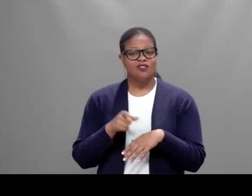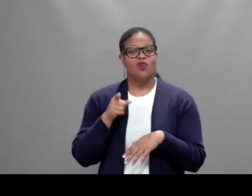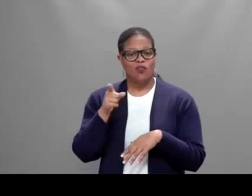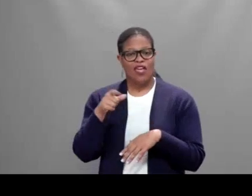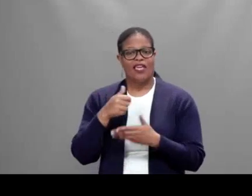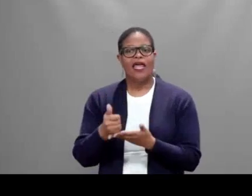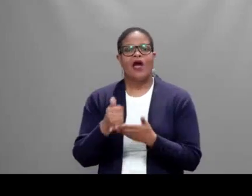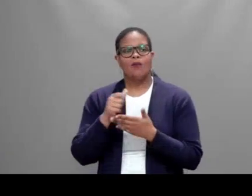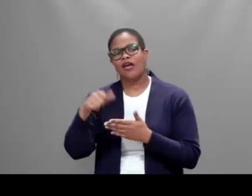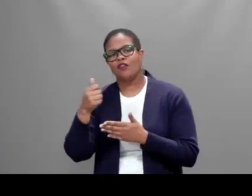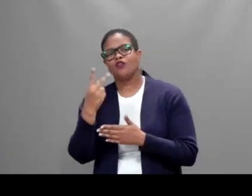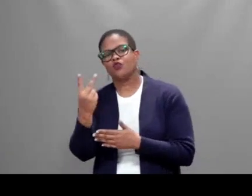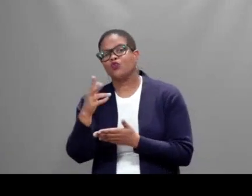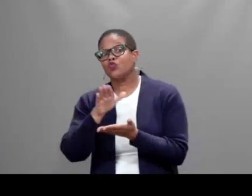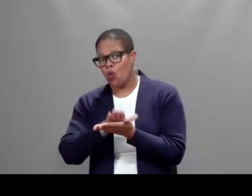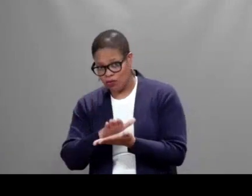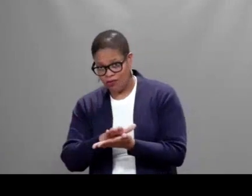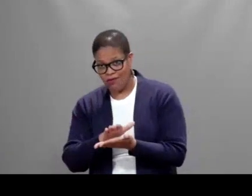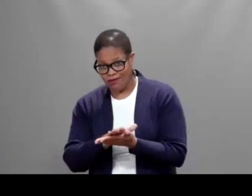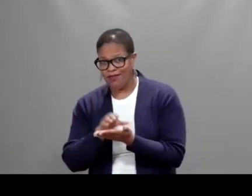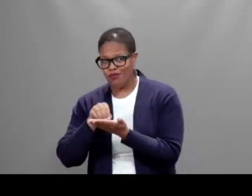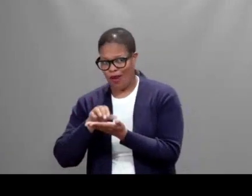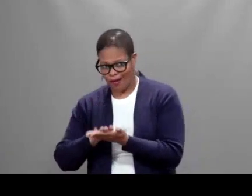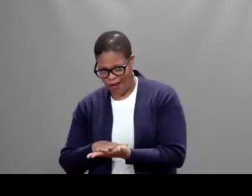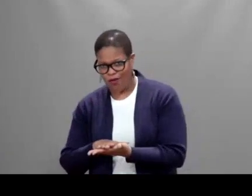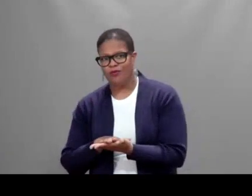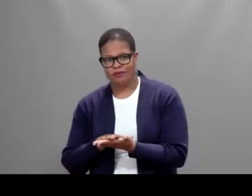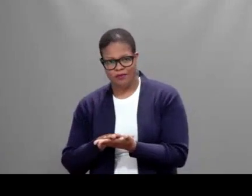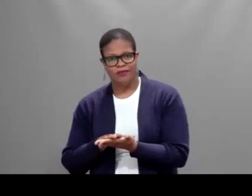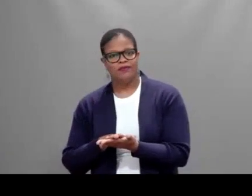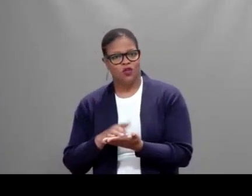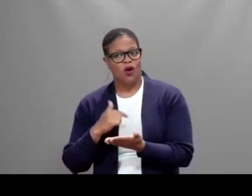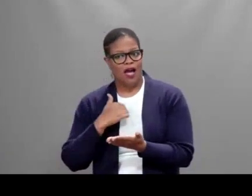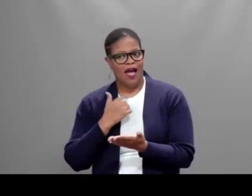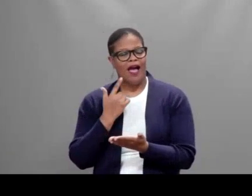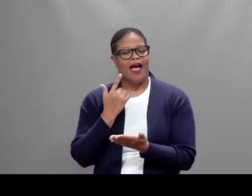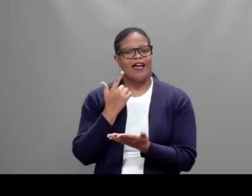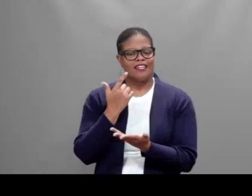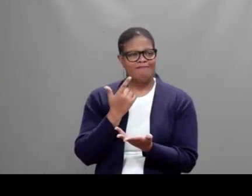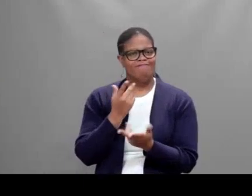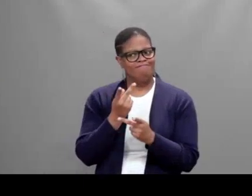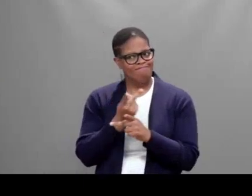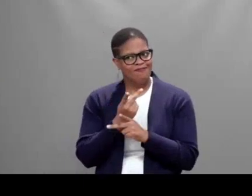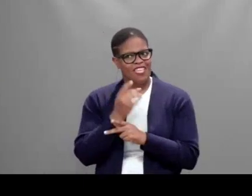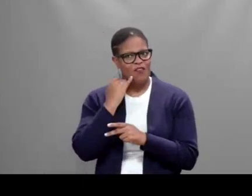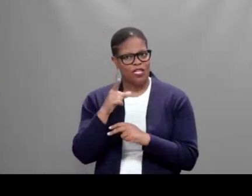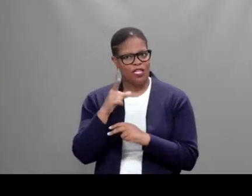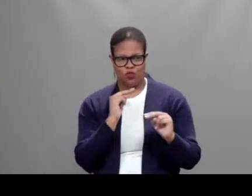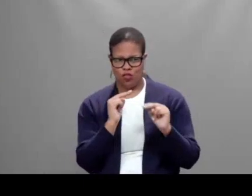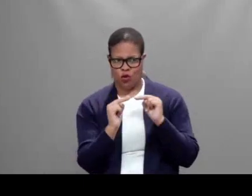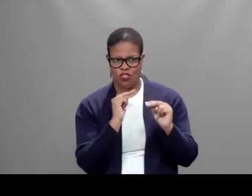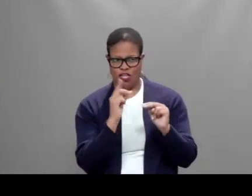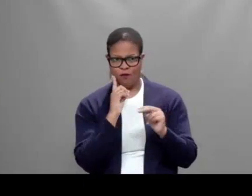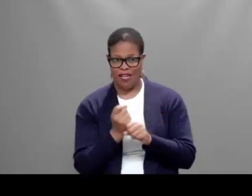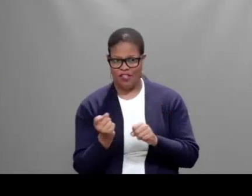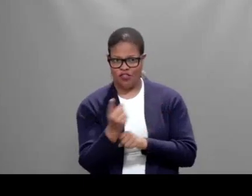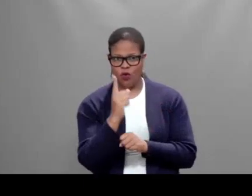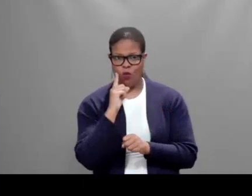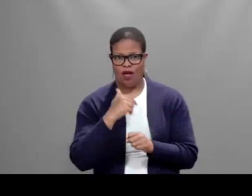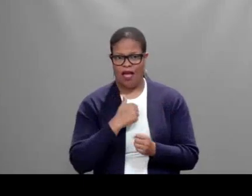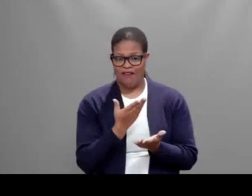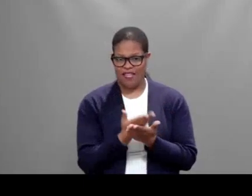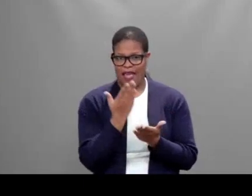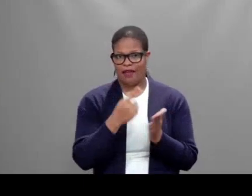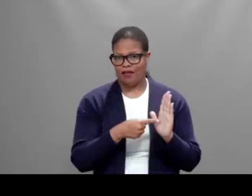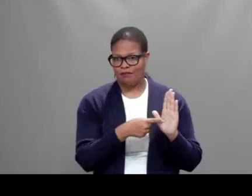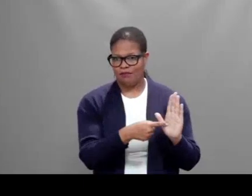that they can help the other 2 schools. And I figured if we needed to negotiate next year, we would have that data